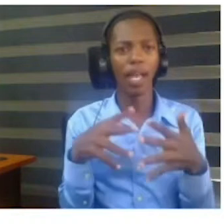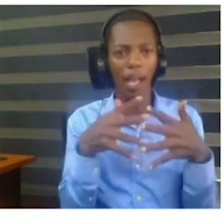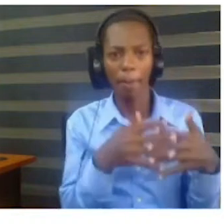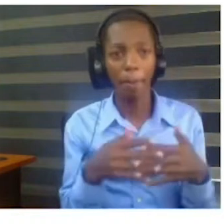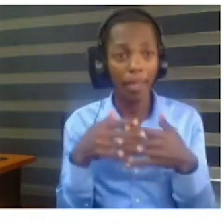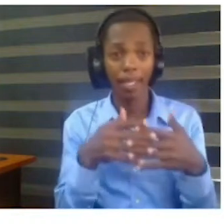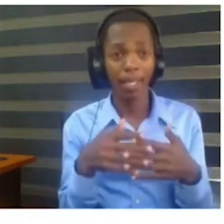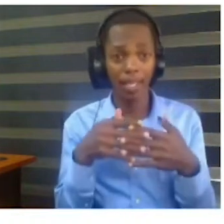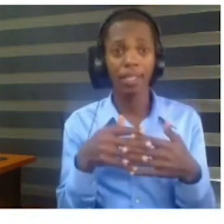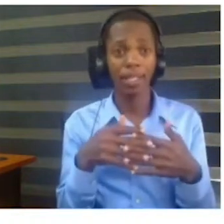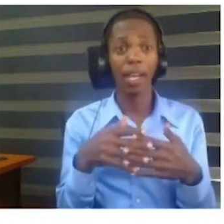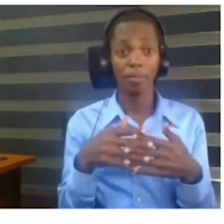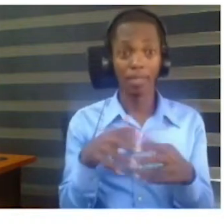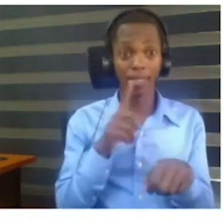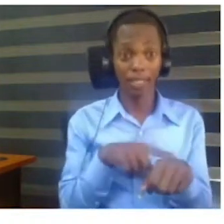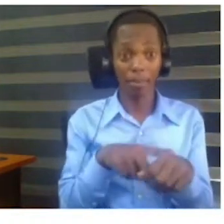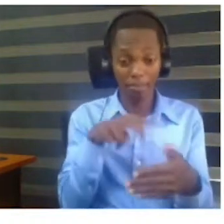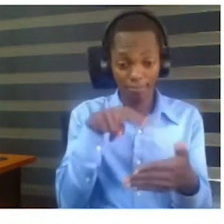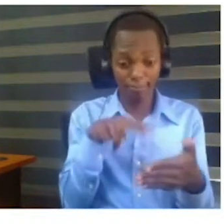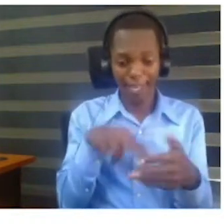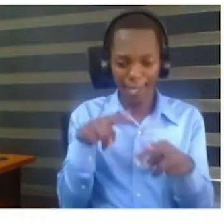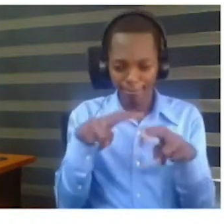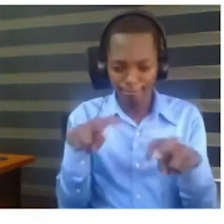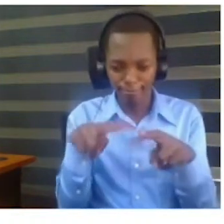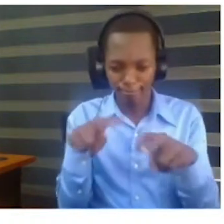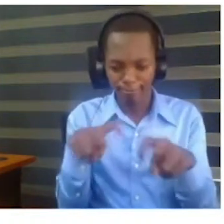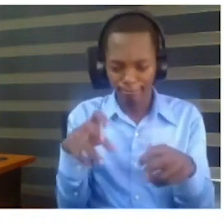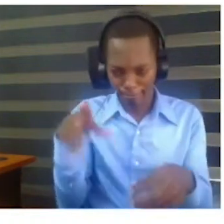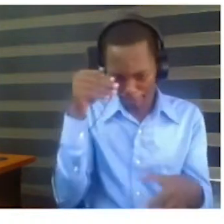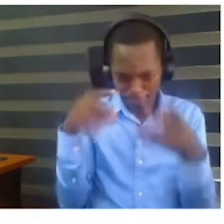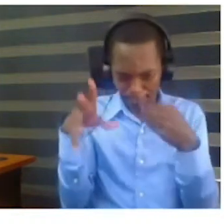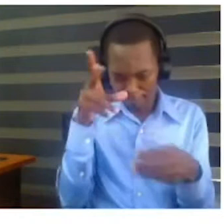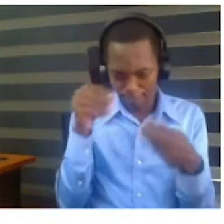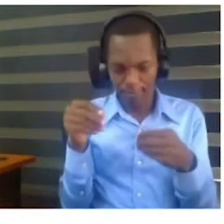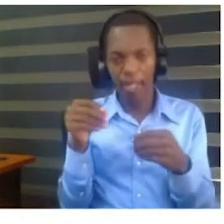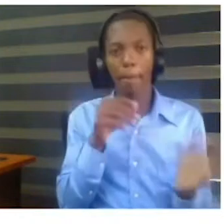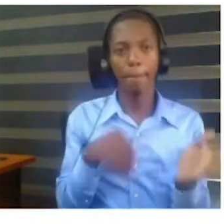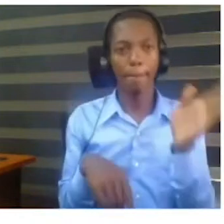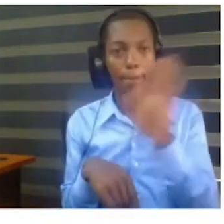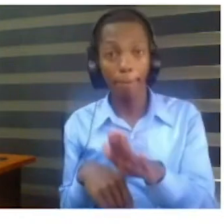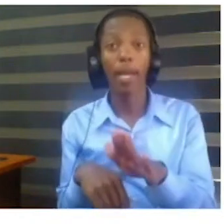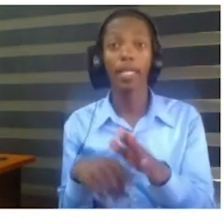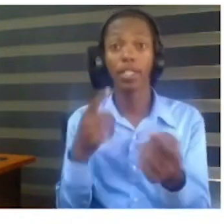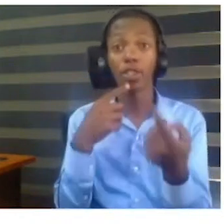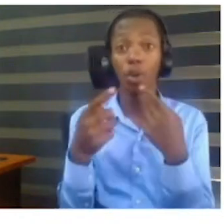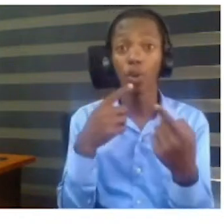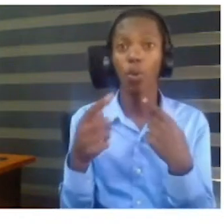myself with research, I went back and talked to the cafeteria manager and I told them,